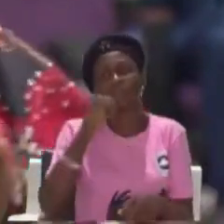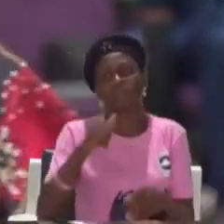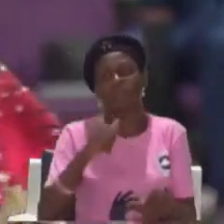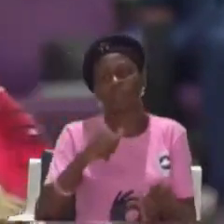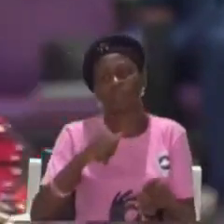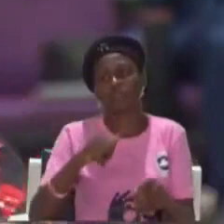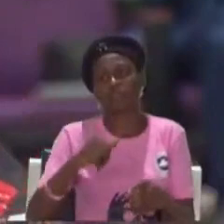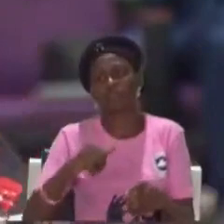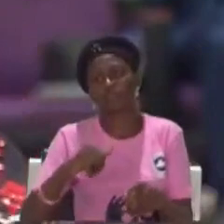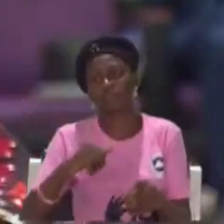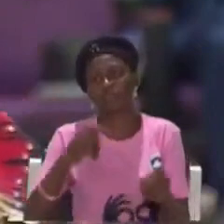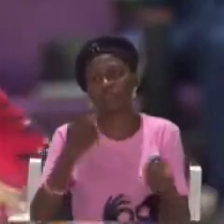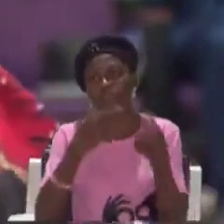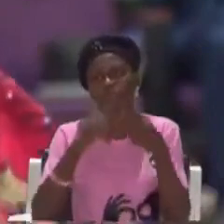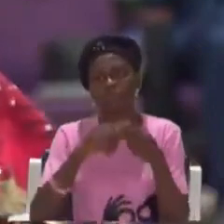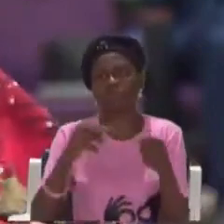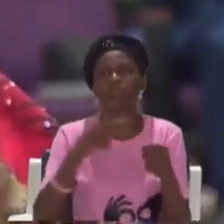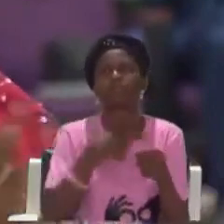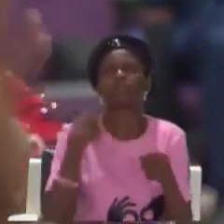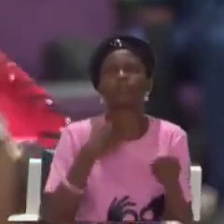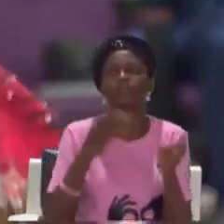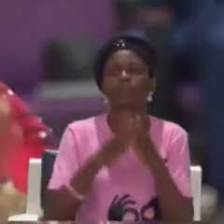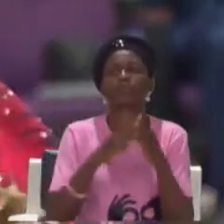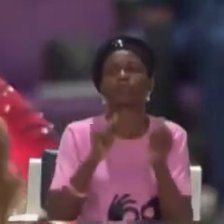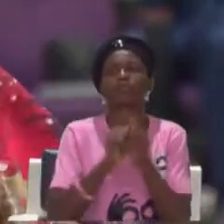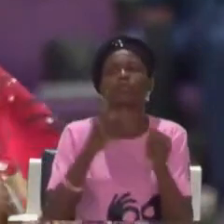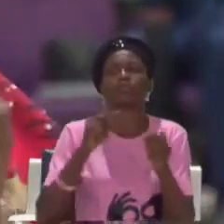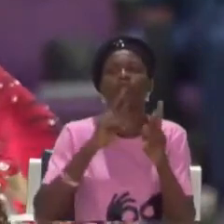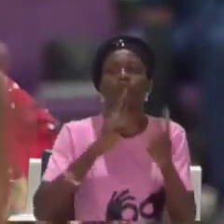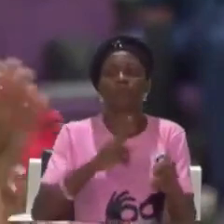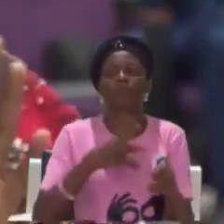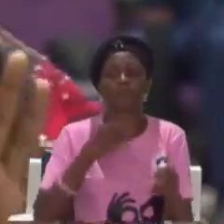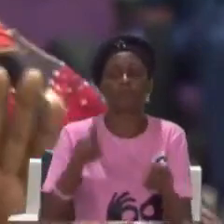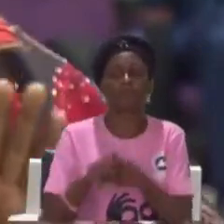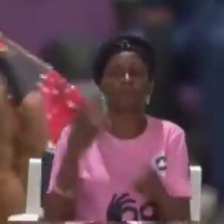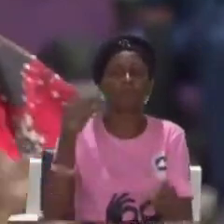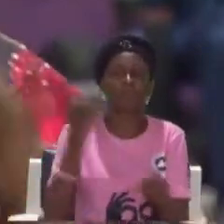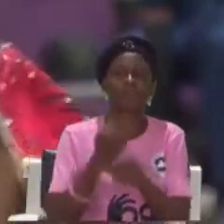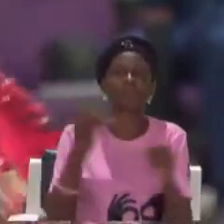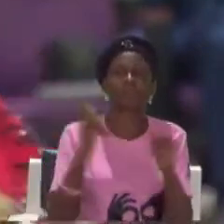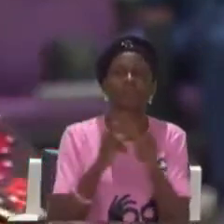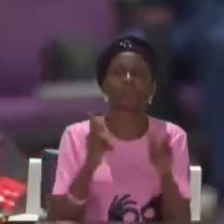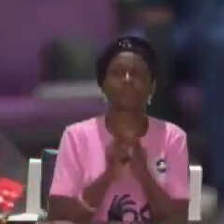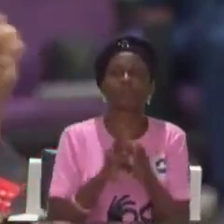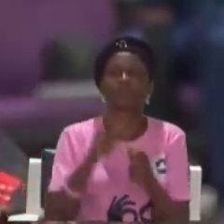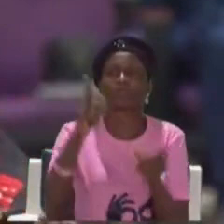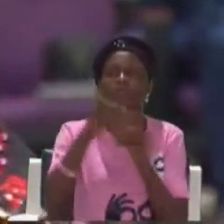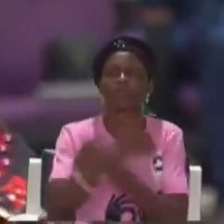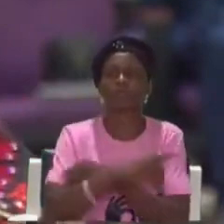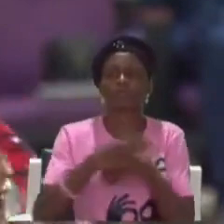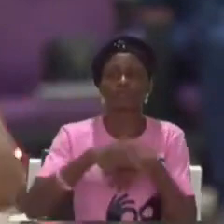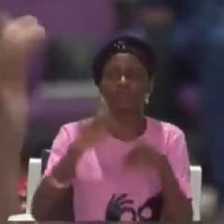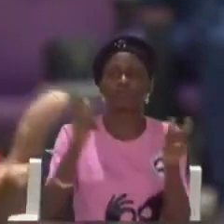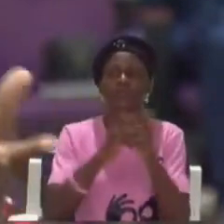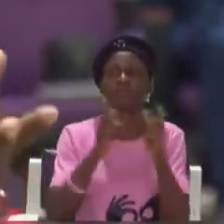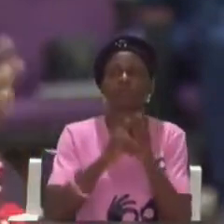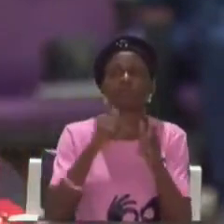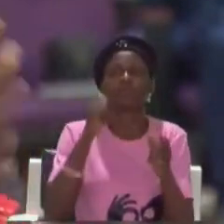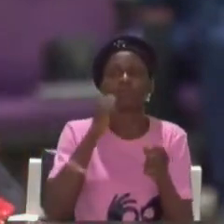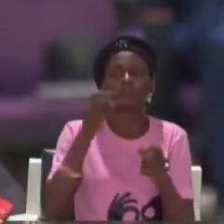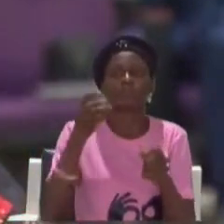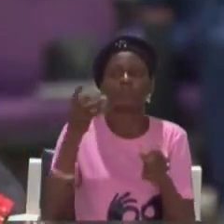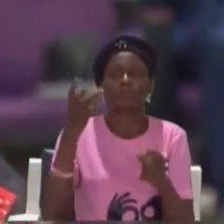the minister conference with the result and also last year convention. A day after the convention, I was booked